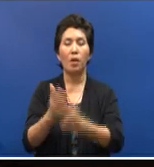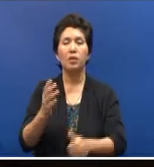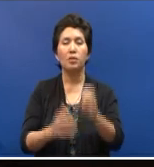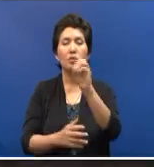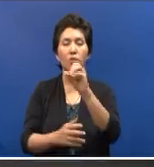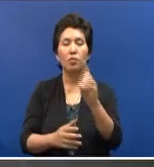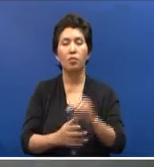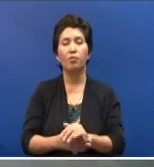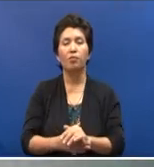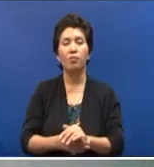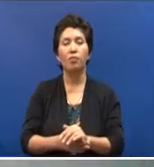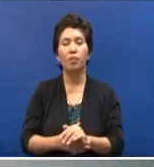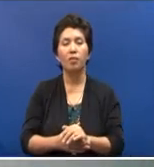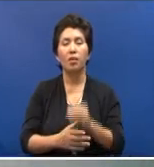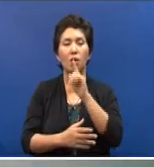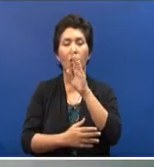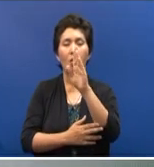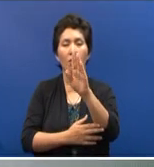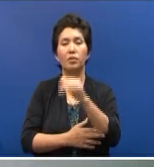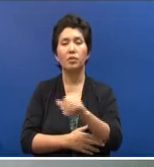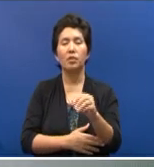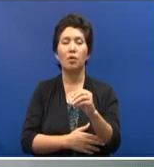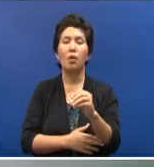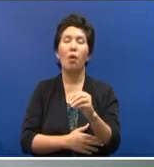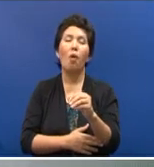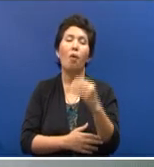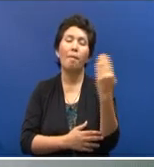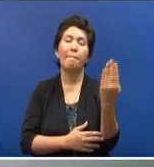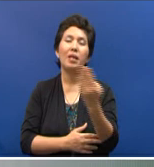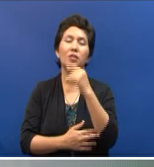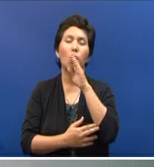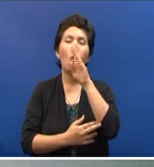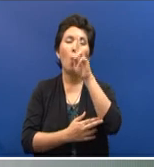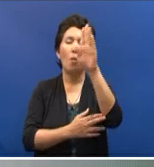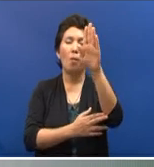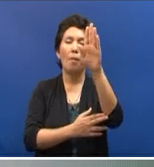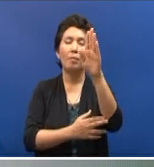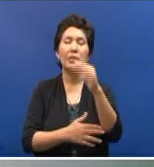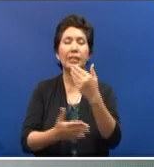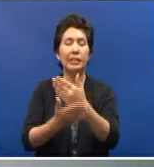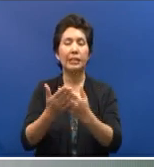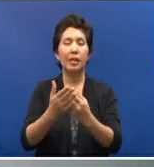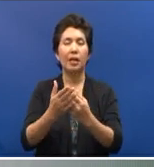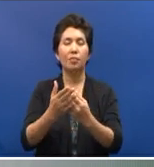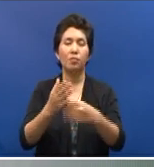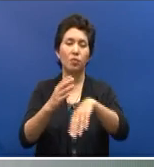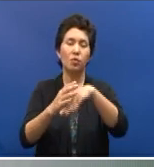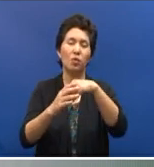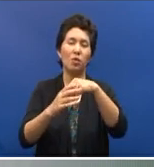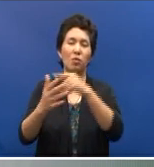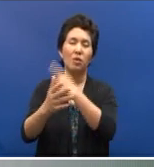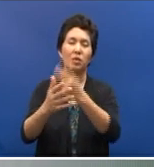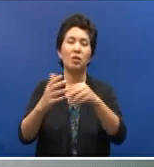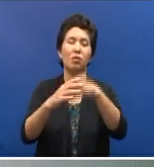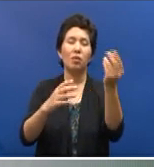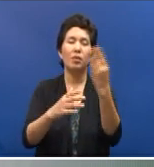oath? Oath is a formal declaration, okay, to some supernatural force